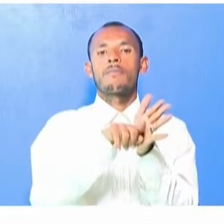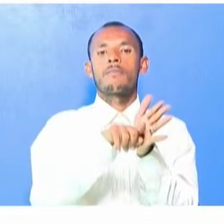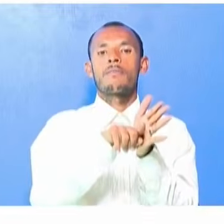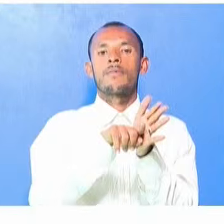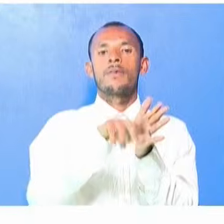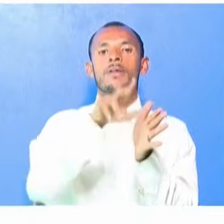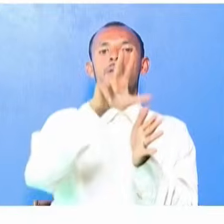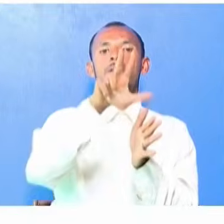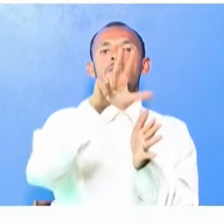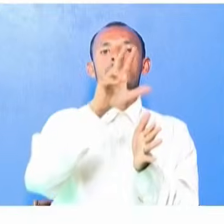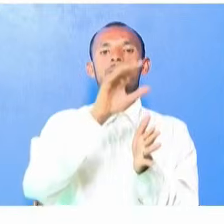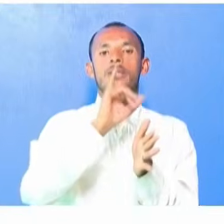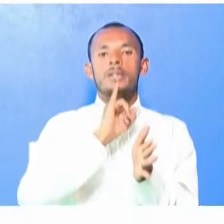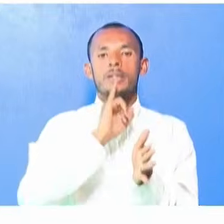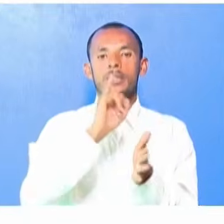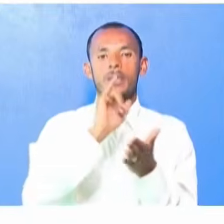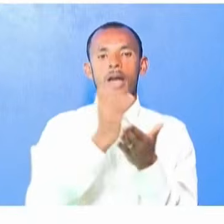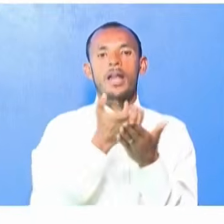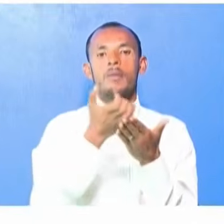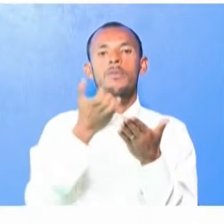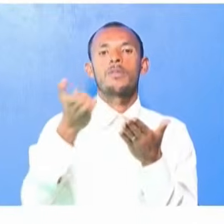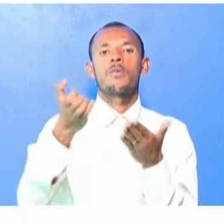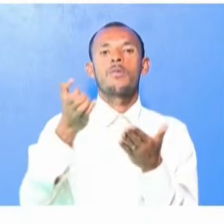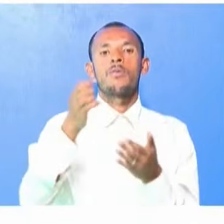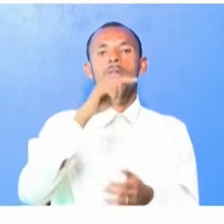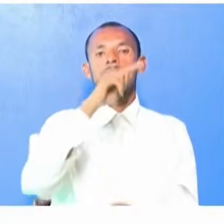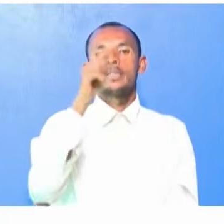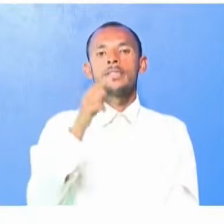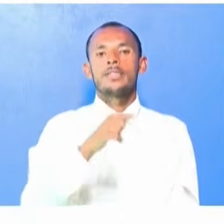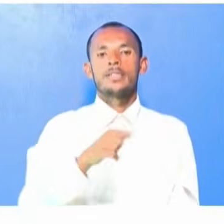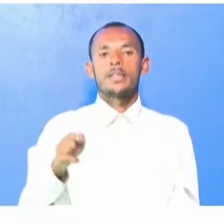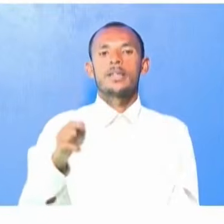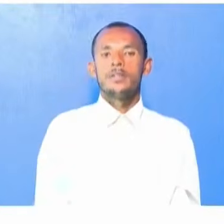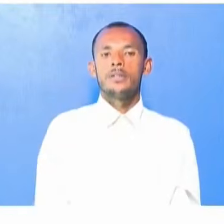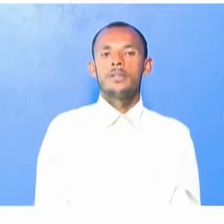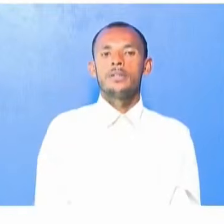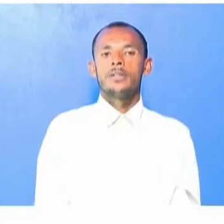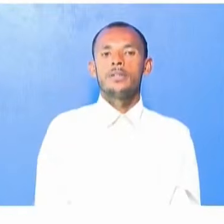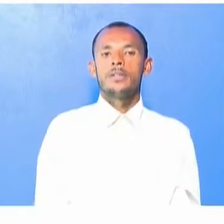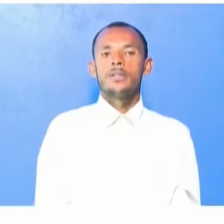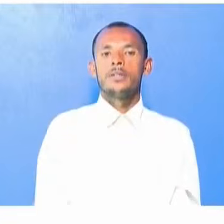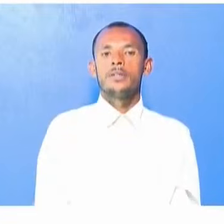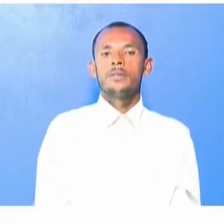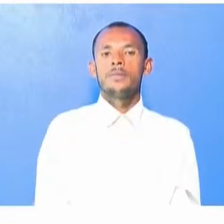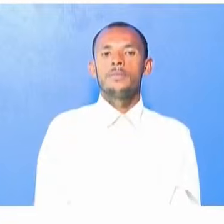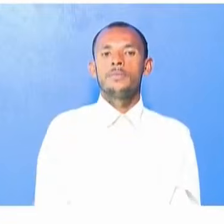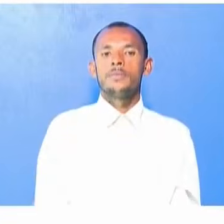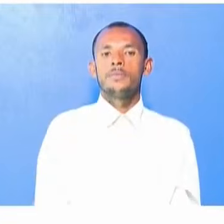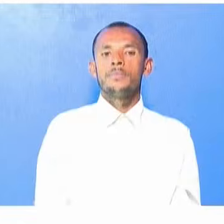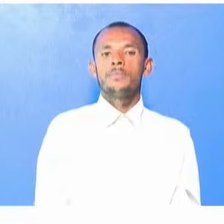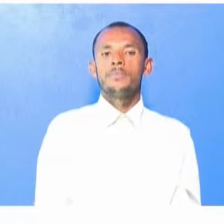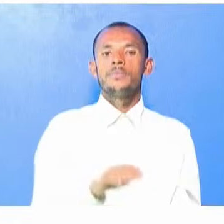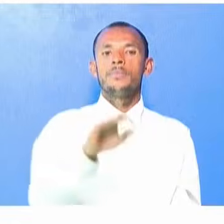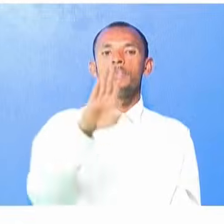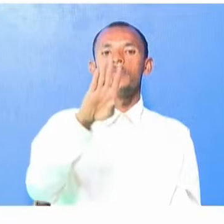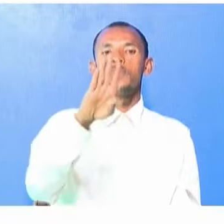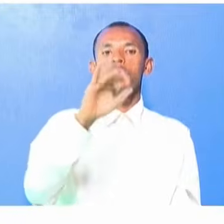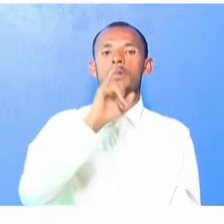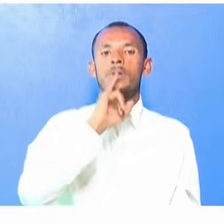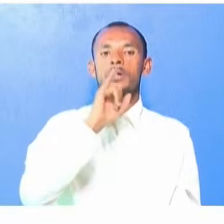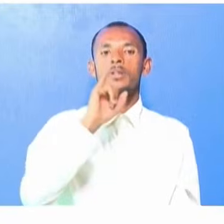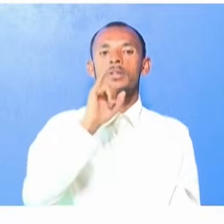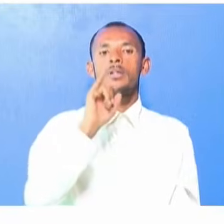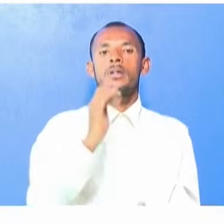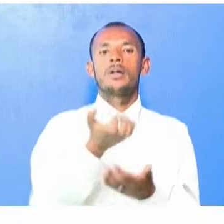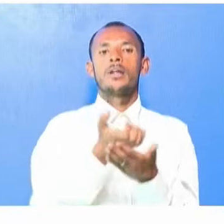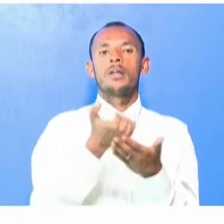-3 is element of Z. D, 4 is element